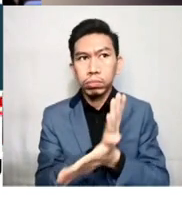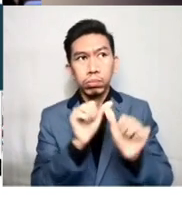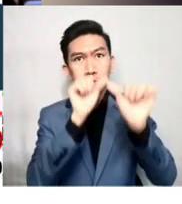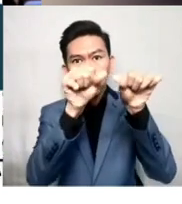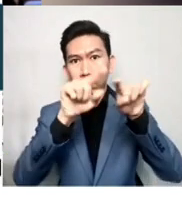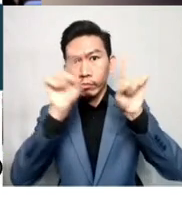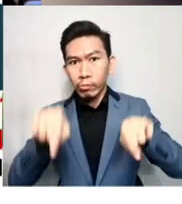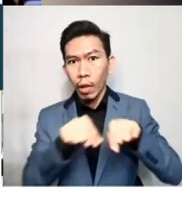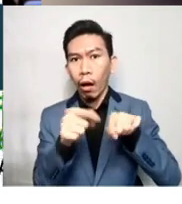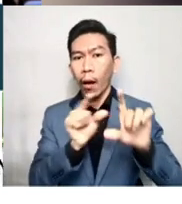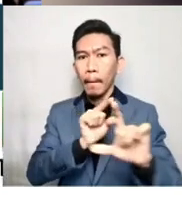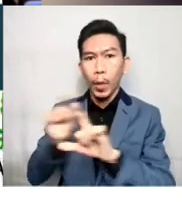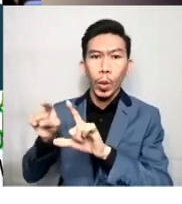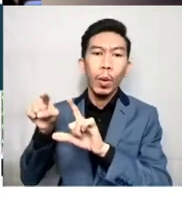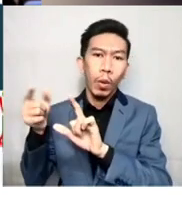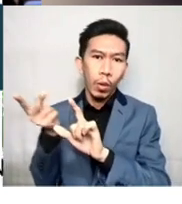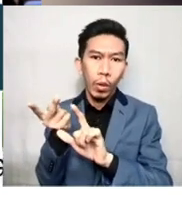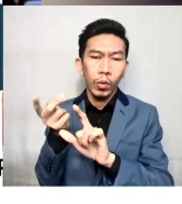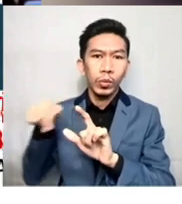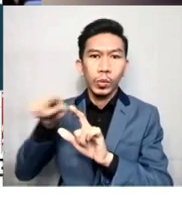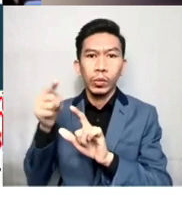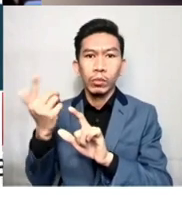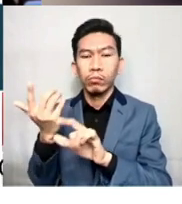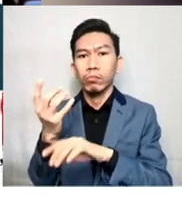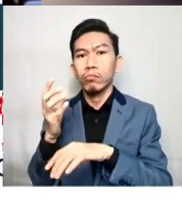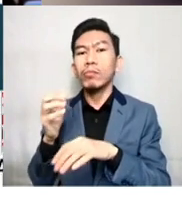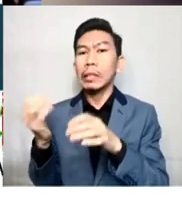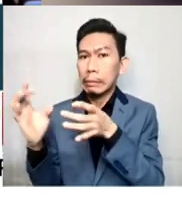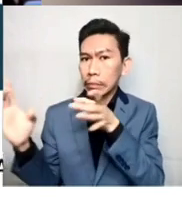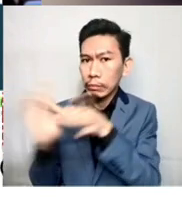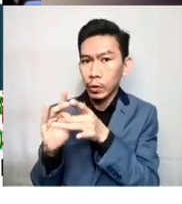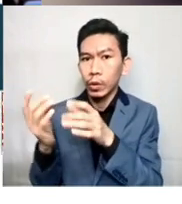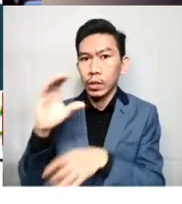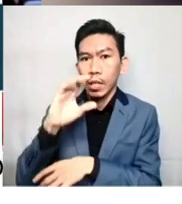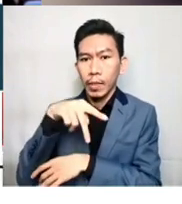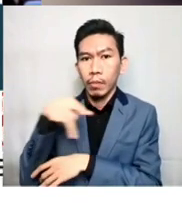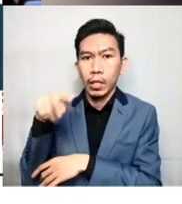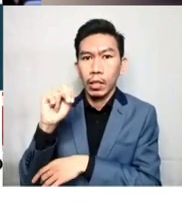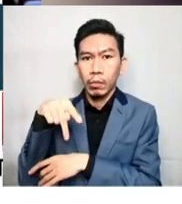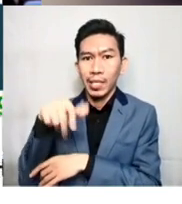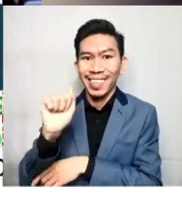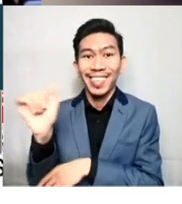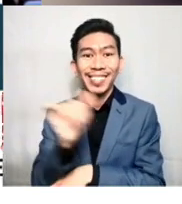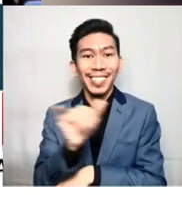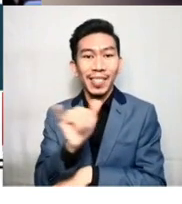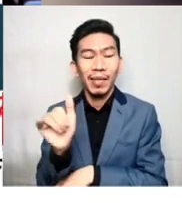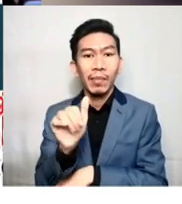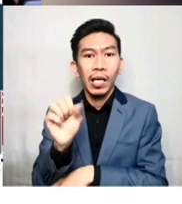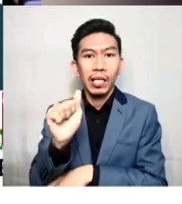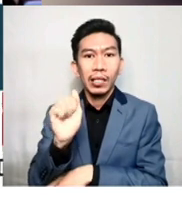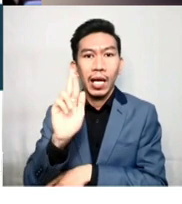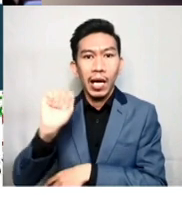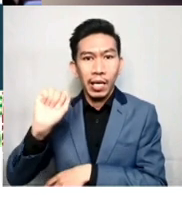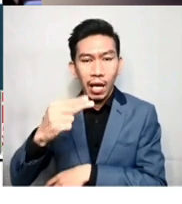accused as fronts of the CPP and PA, just like in the killings of Sara Alvarez, Randy Echanis,